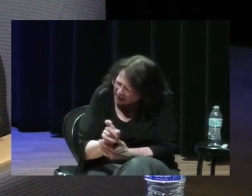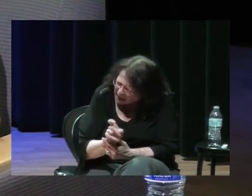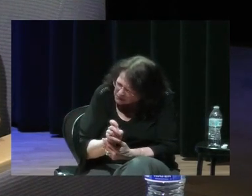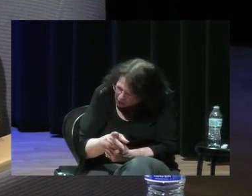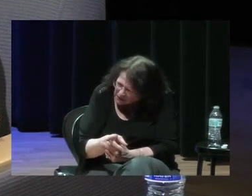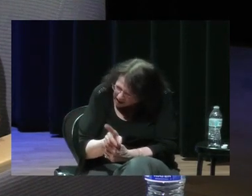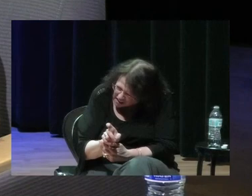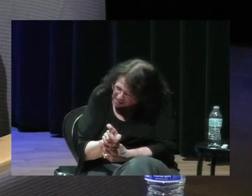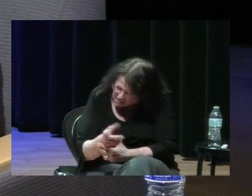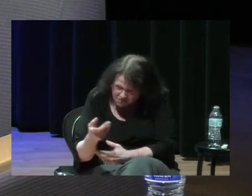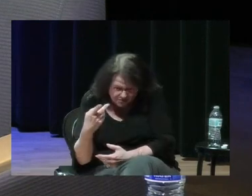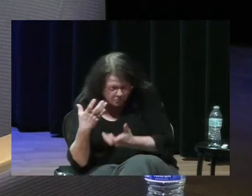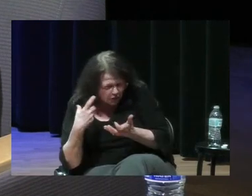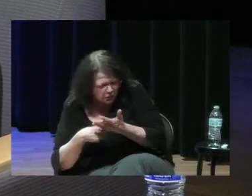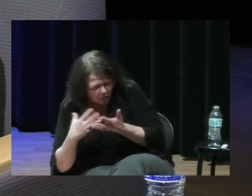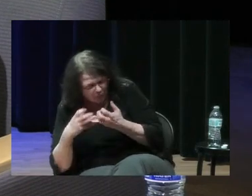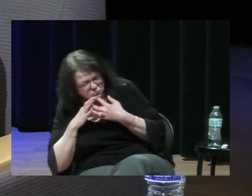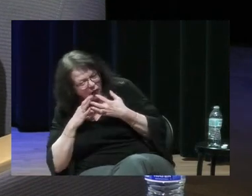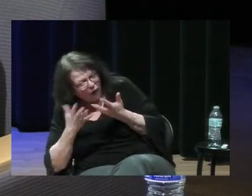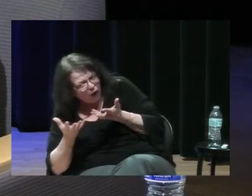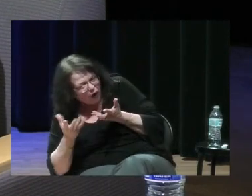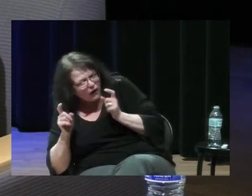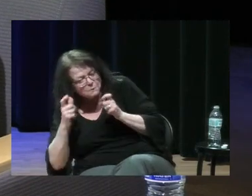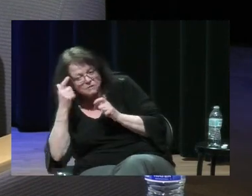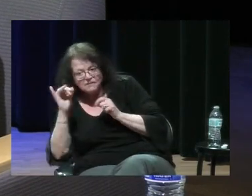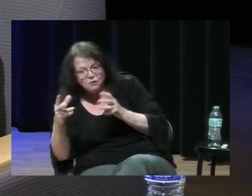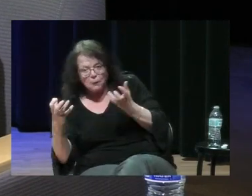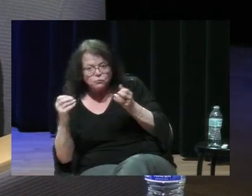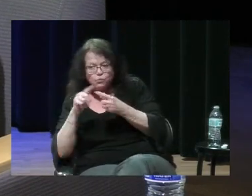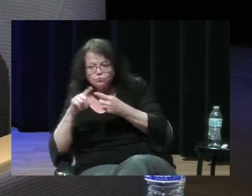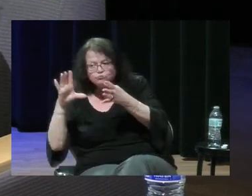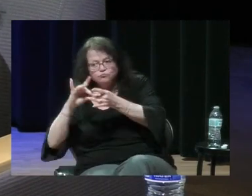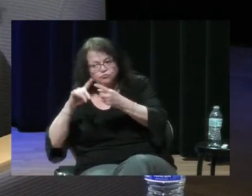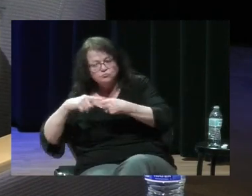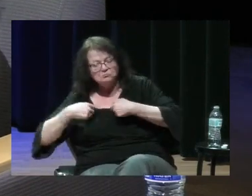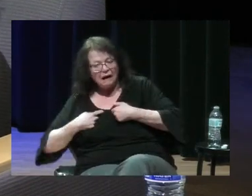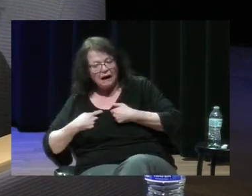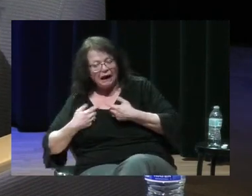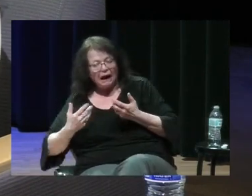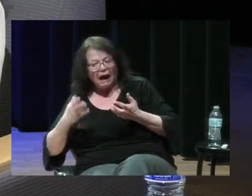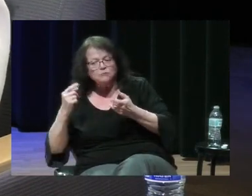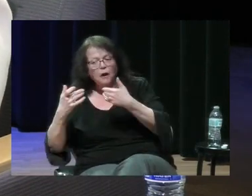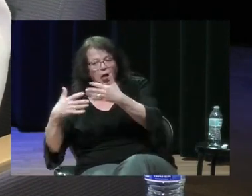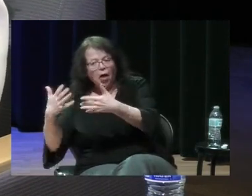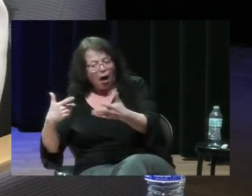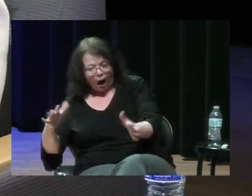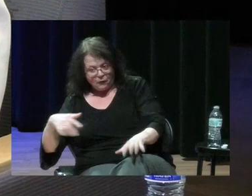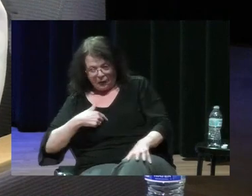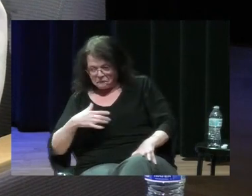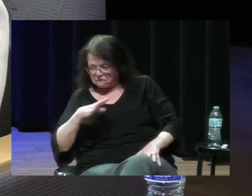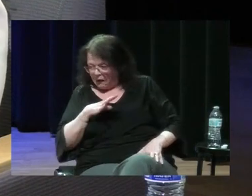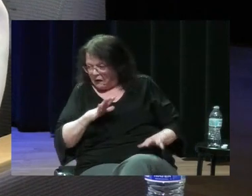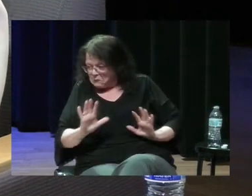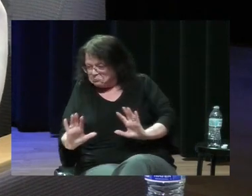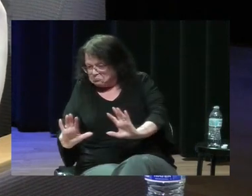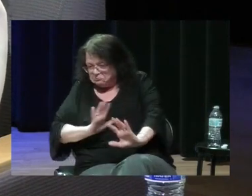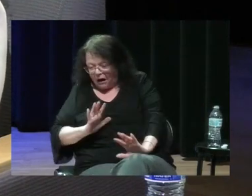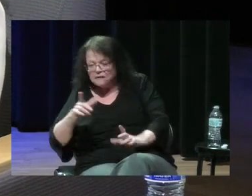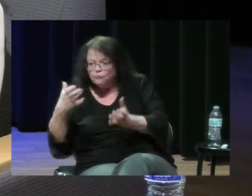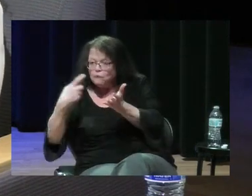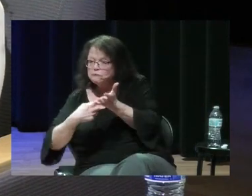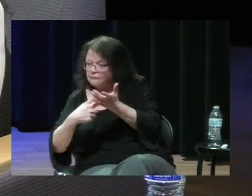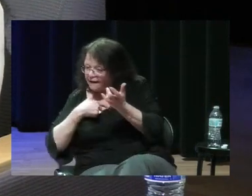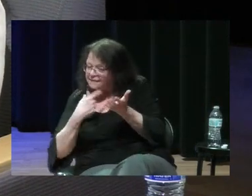Should we talk? Because it felt like you wanted to say something to me through this, and then you just moved on, and I'm cool. I will have this conversation with